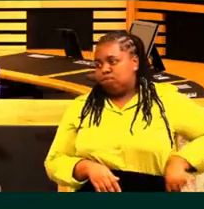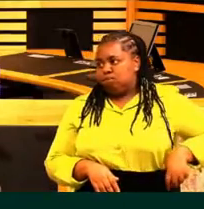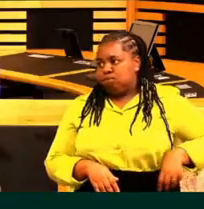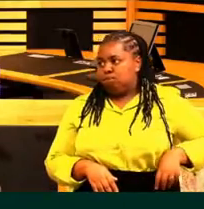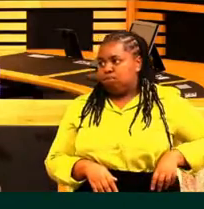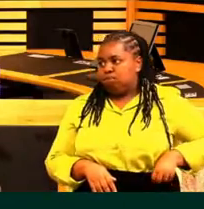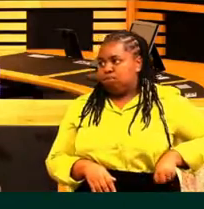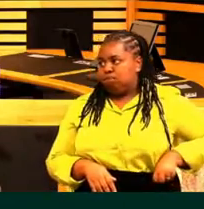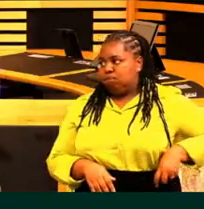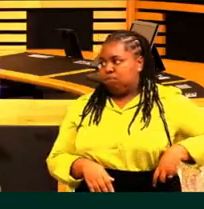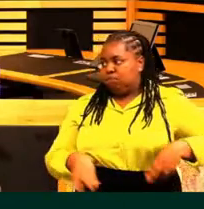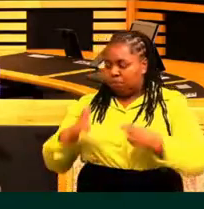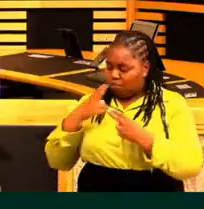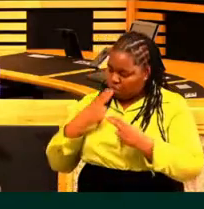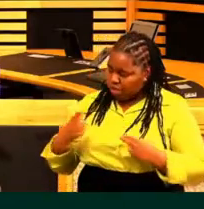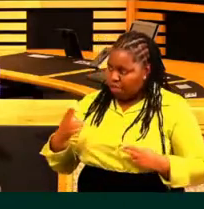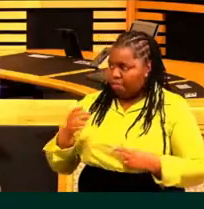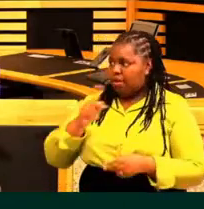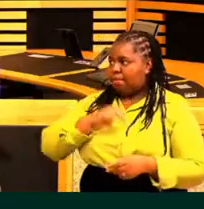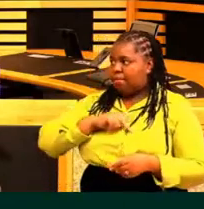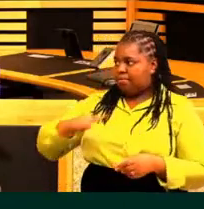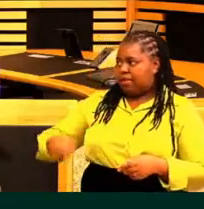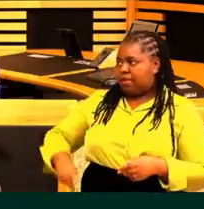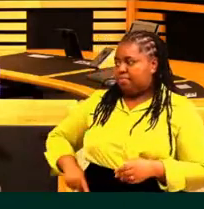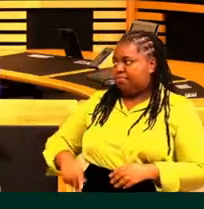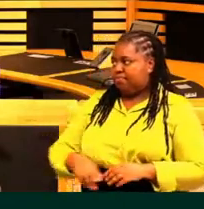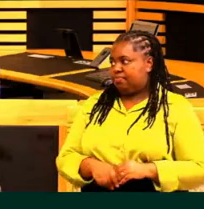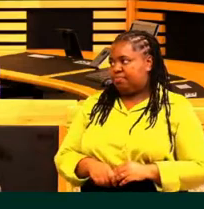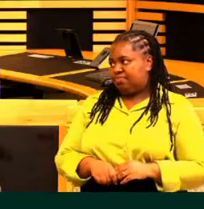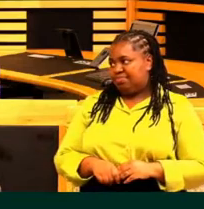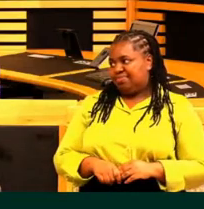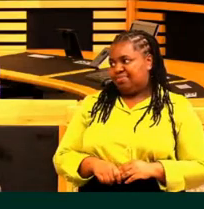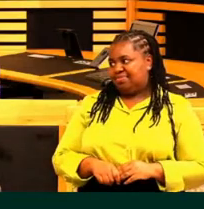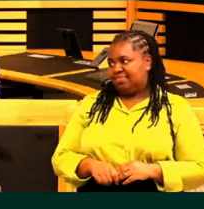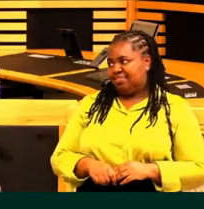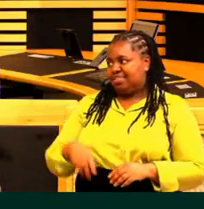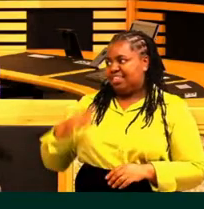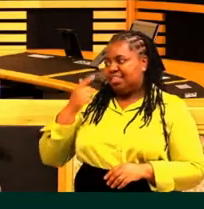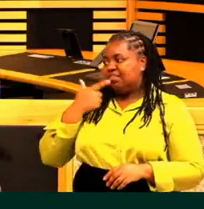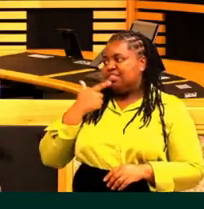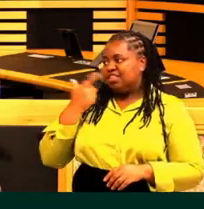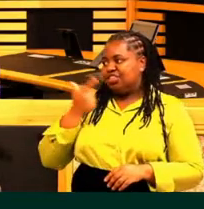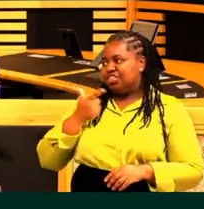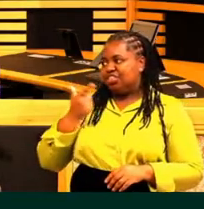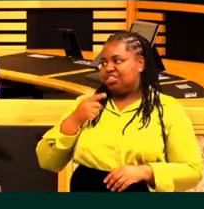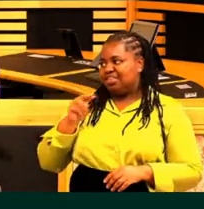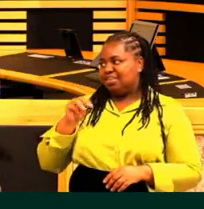honorable premiere or Oscar the delicious